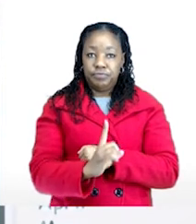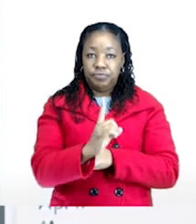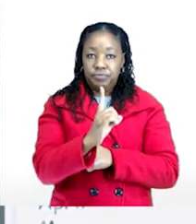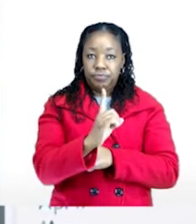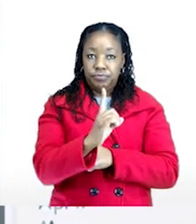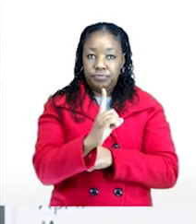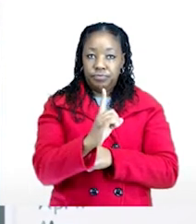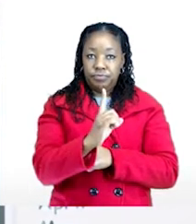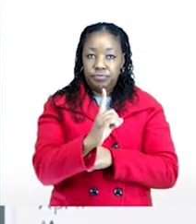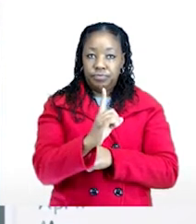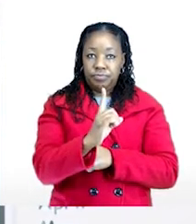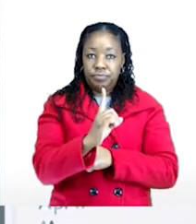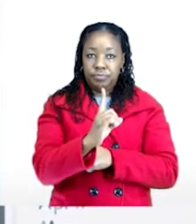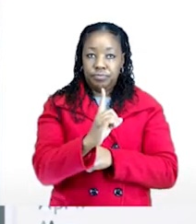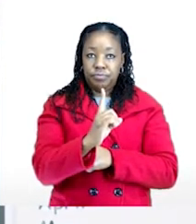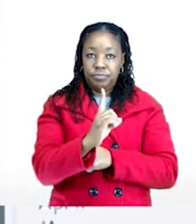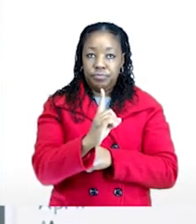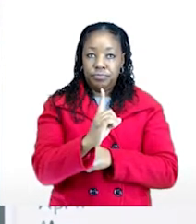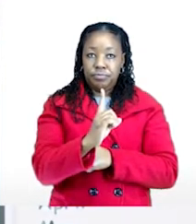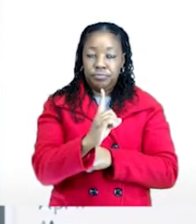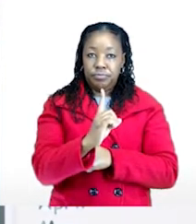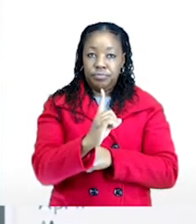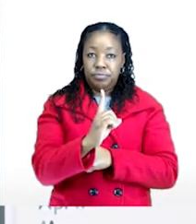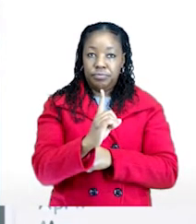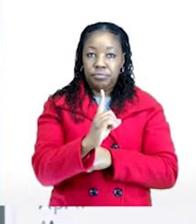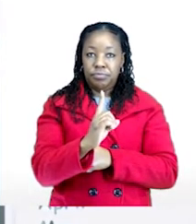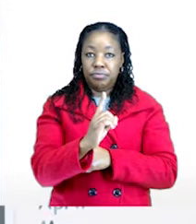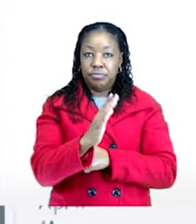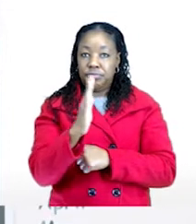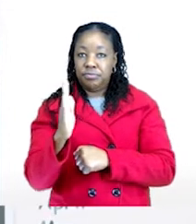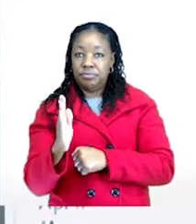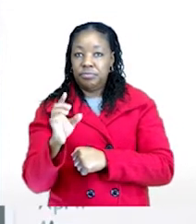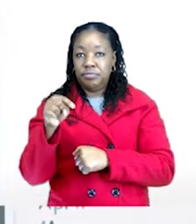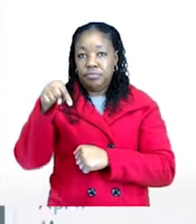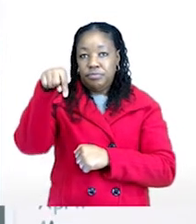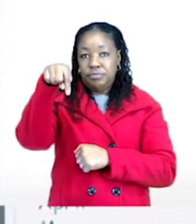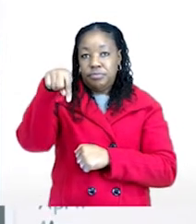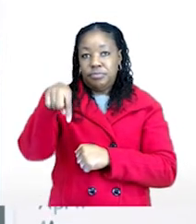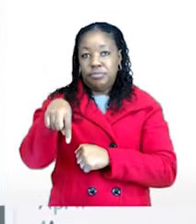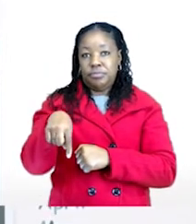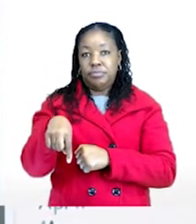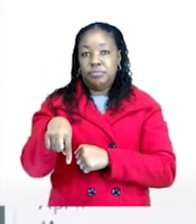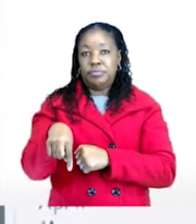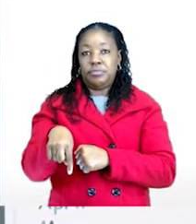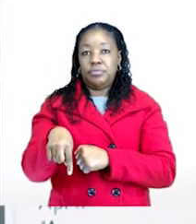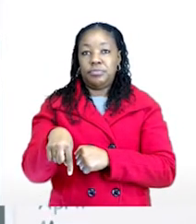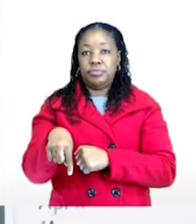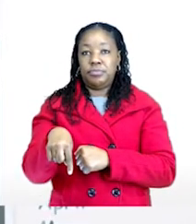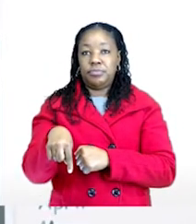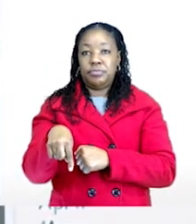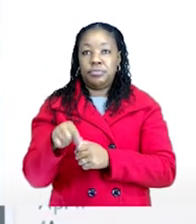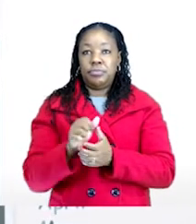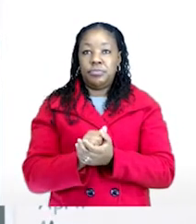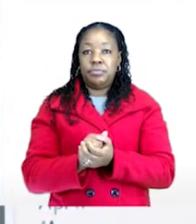arrow is pointing up and the second arrow is pointing down.